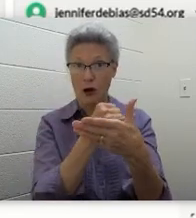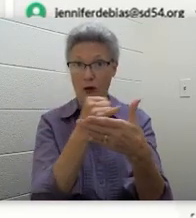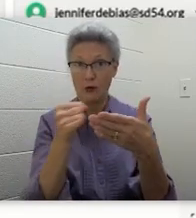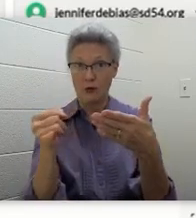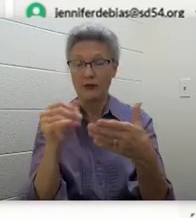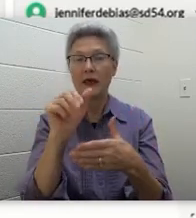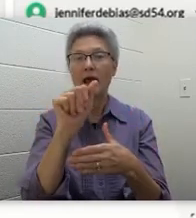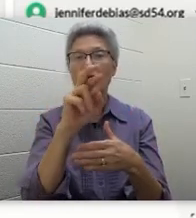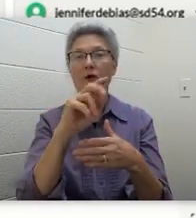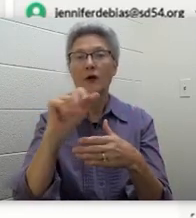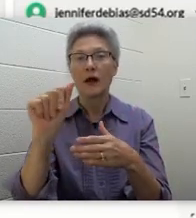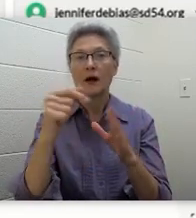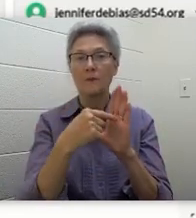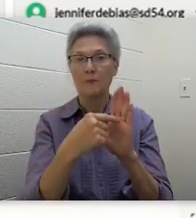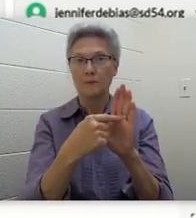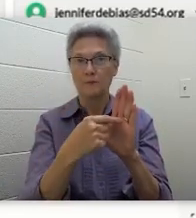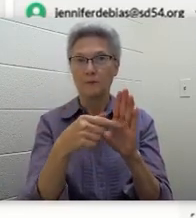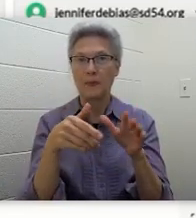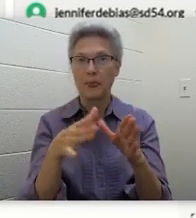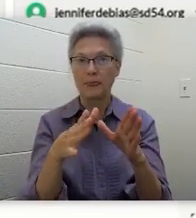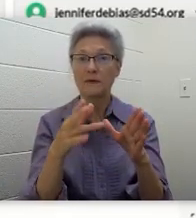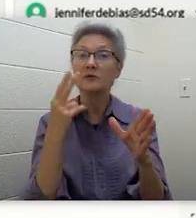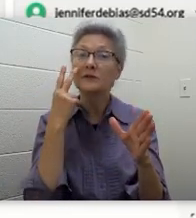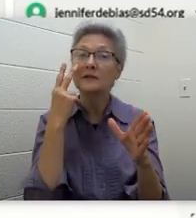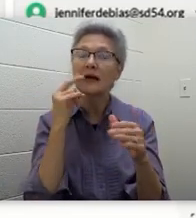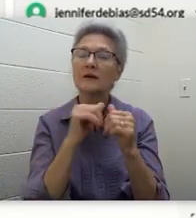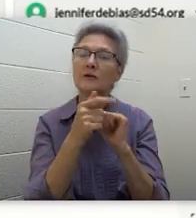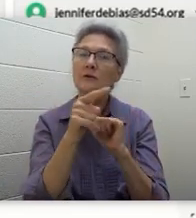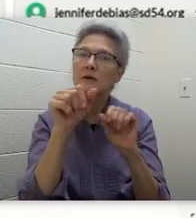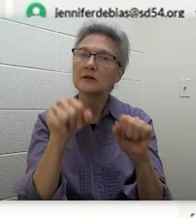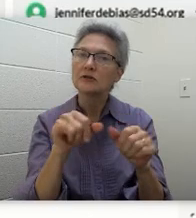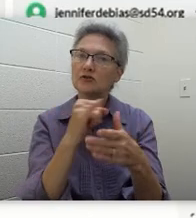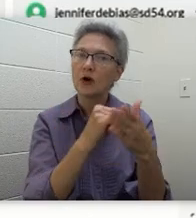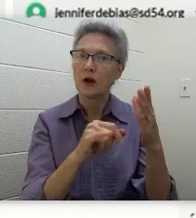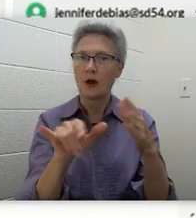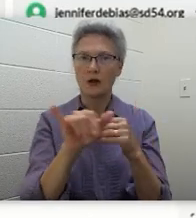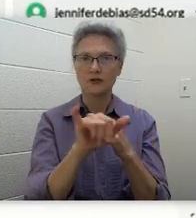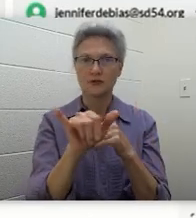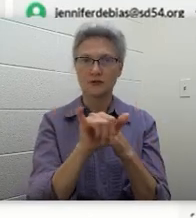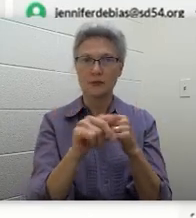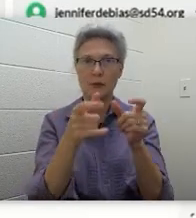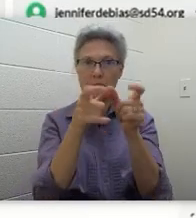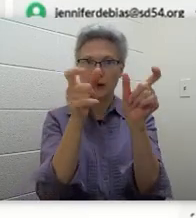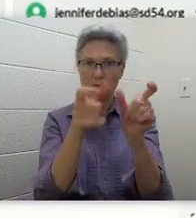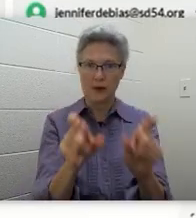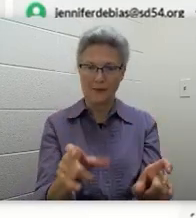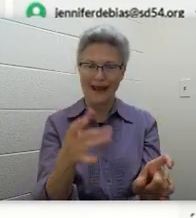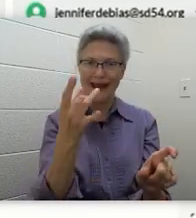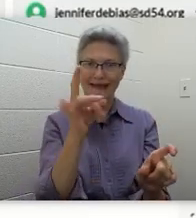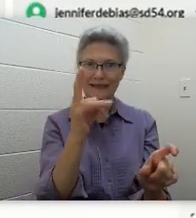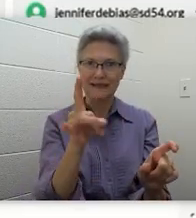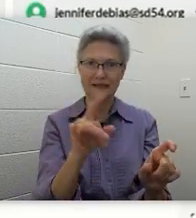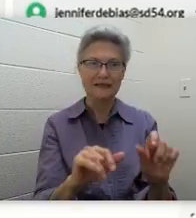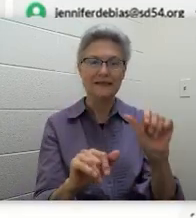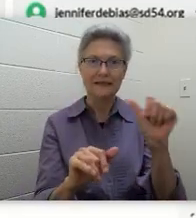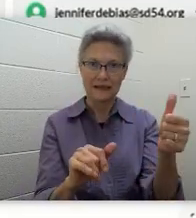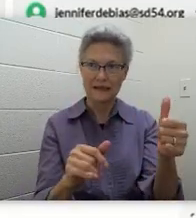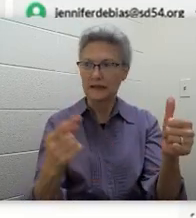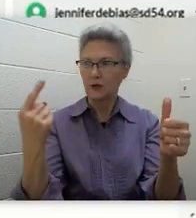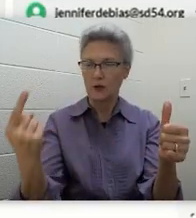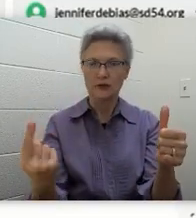area model so you can see how you can draw it out as well. So I'm going to break apart my 18 into tens and